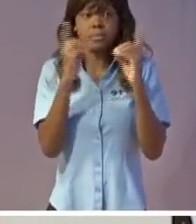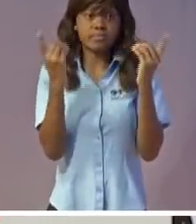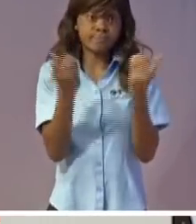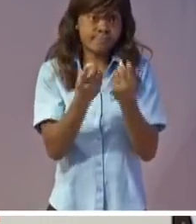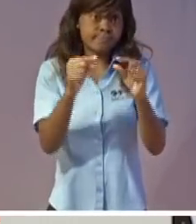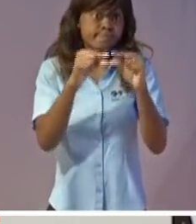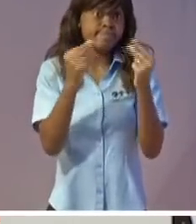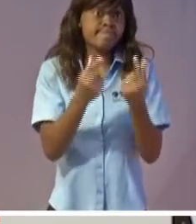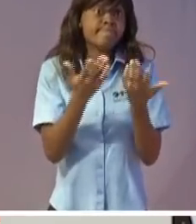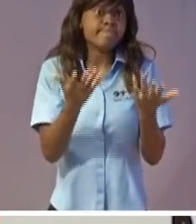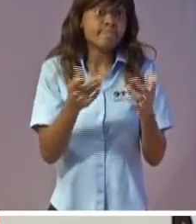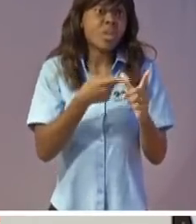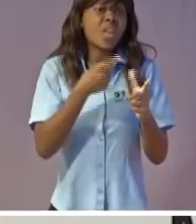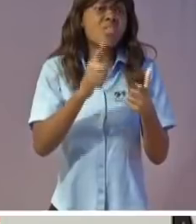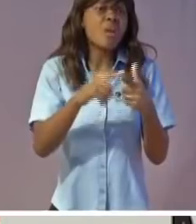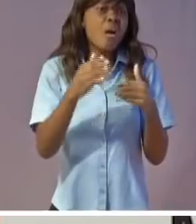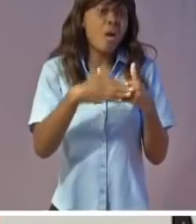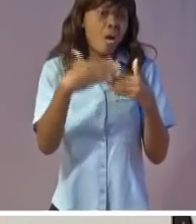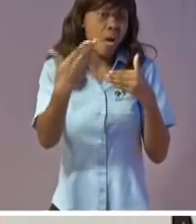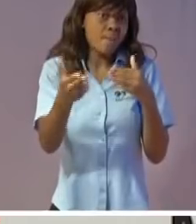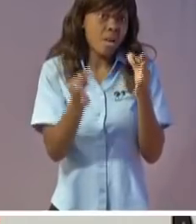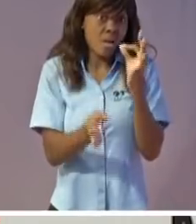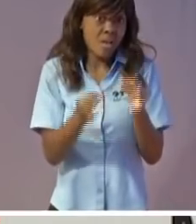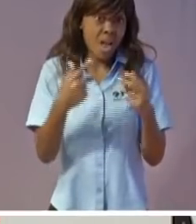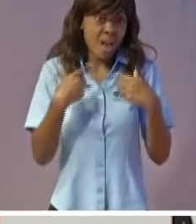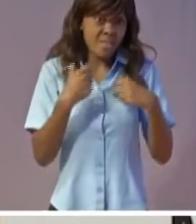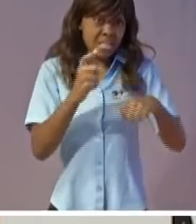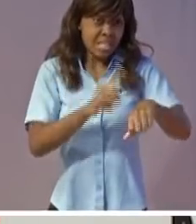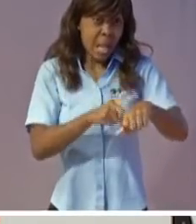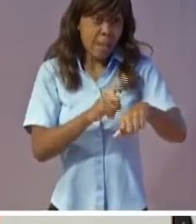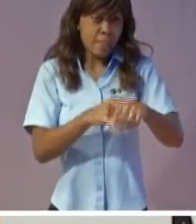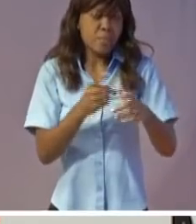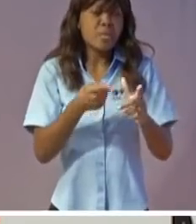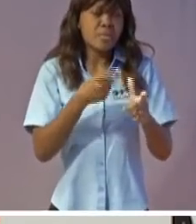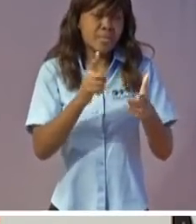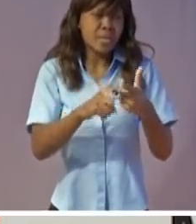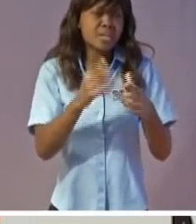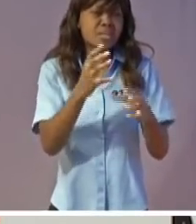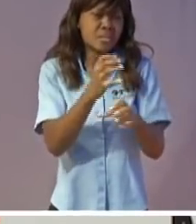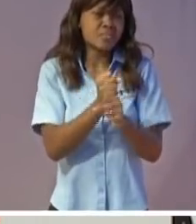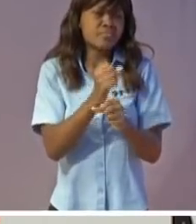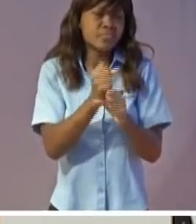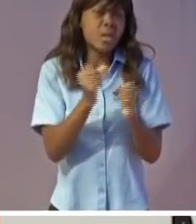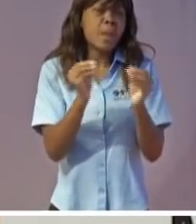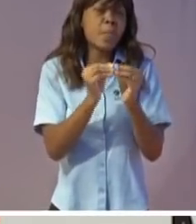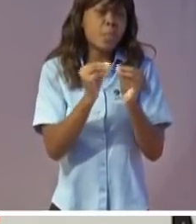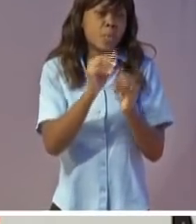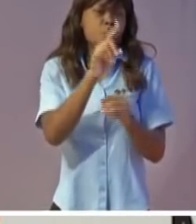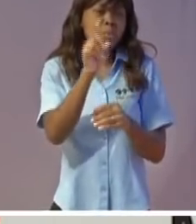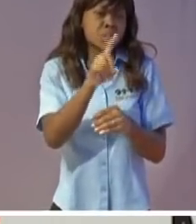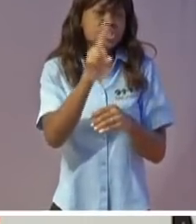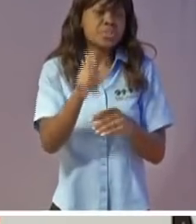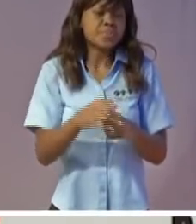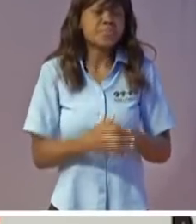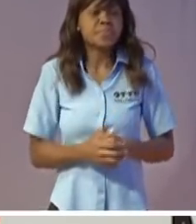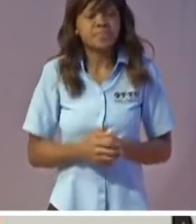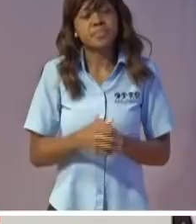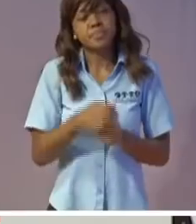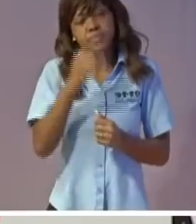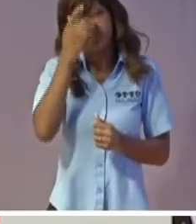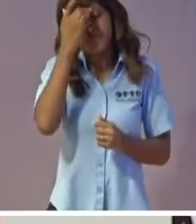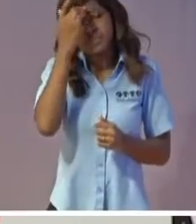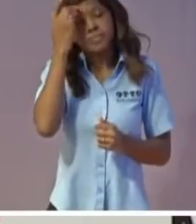the media once time permits. Kindly pose 1 question during all other rounds